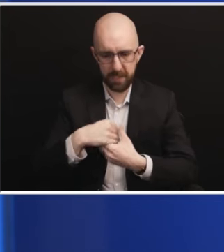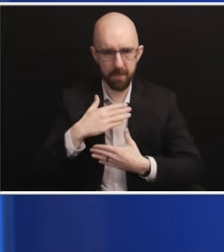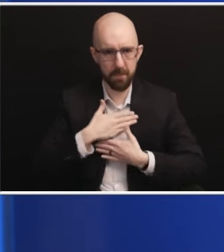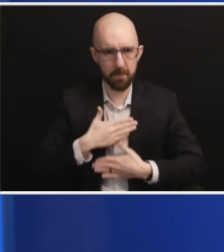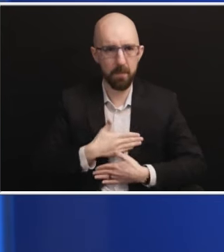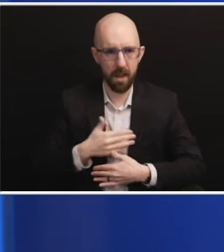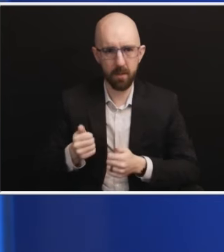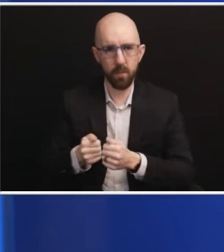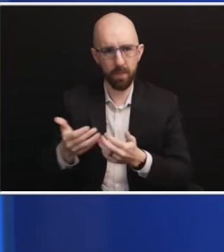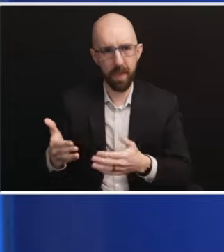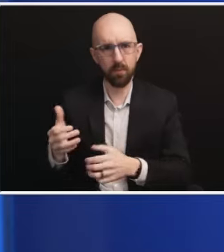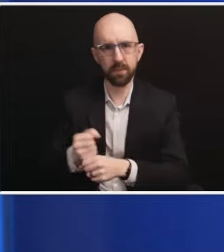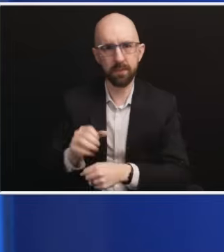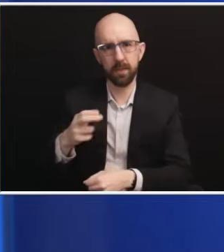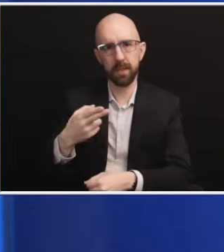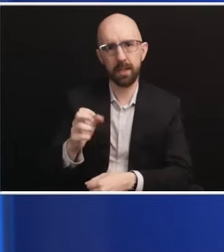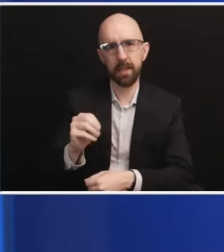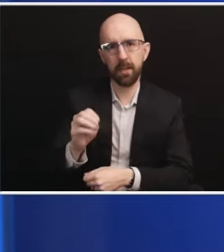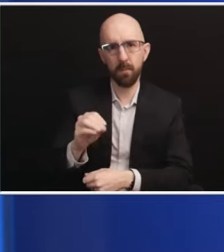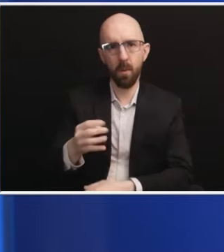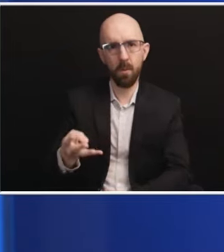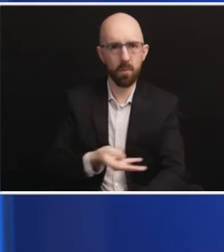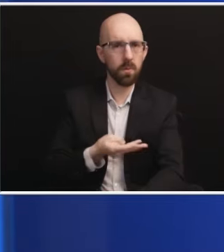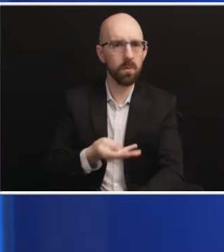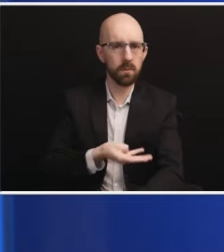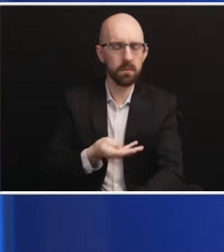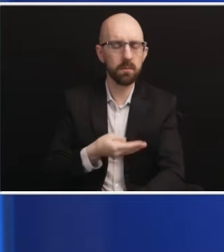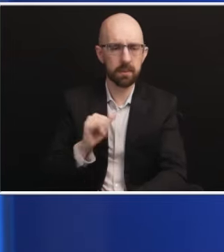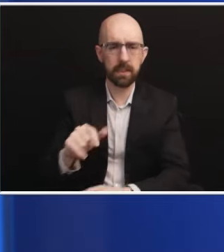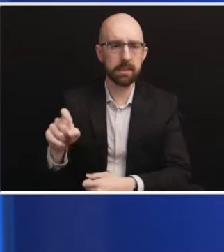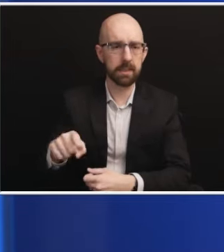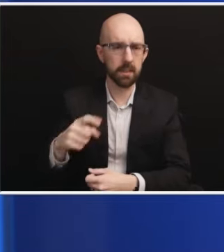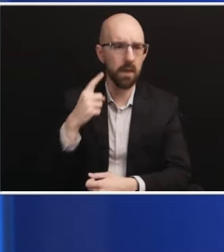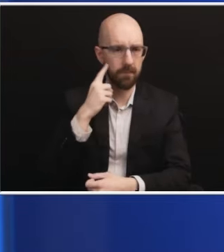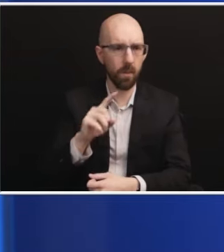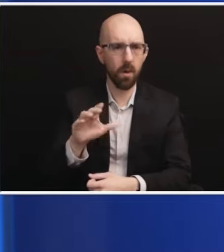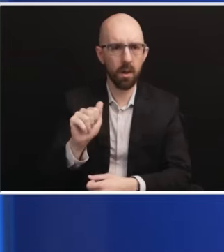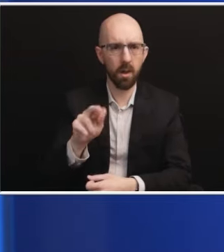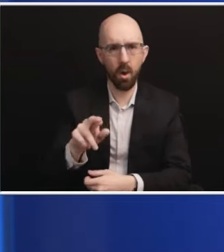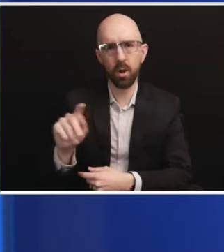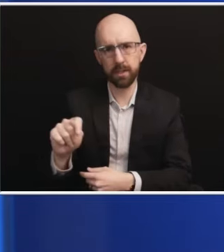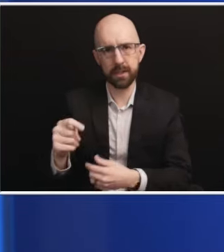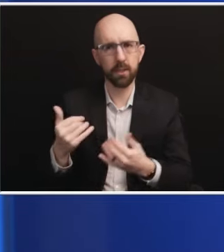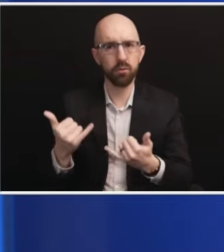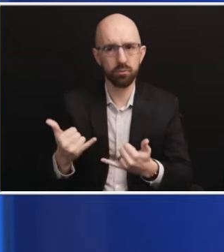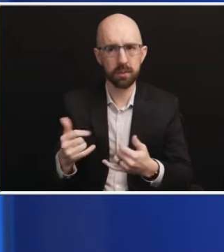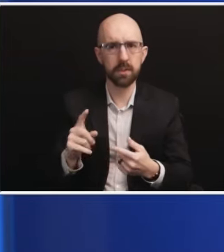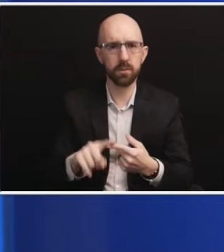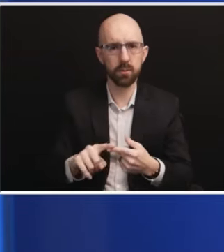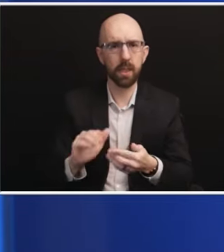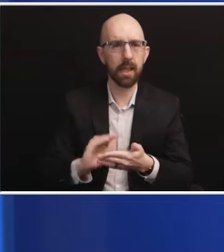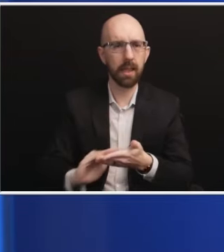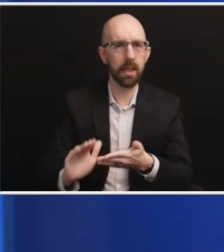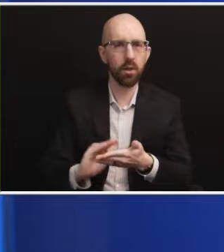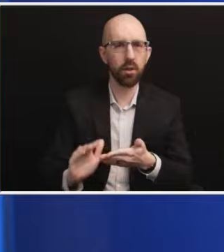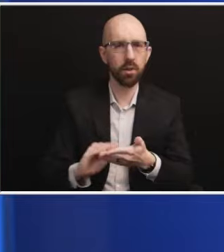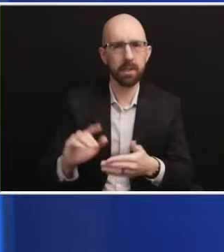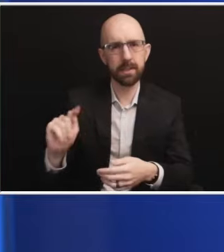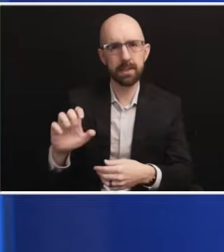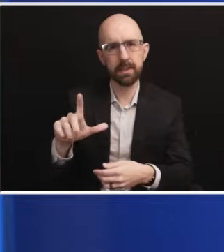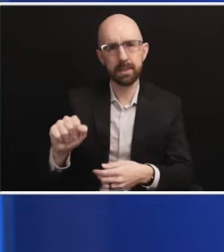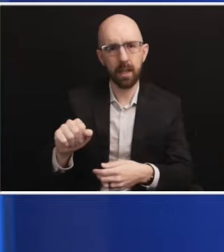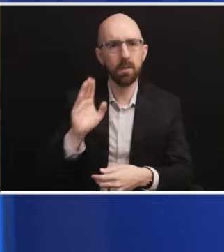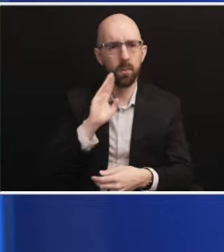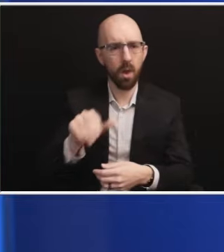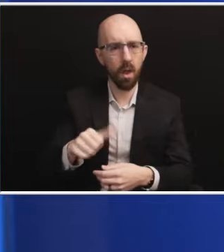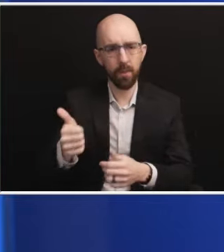receiving chemotherapy that is necessary for CAR T currently to clear out the T-cells that would otherwise compete with